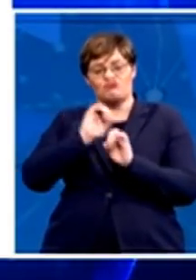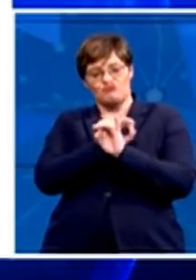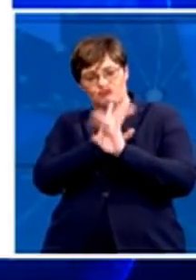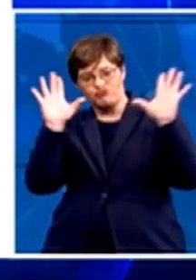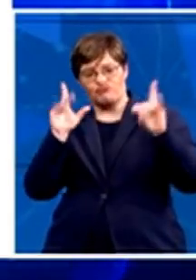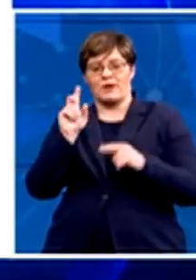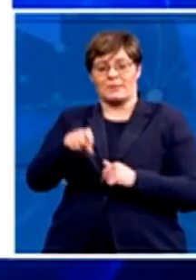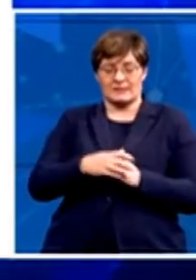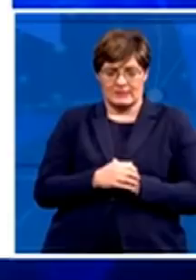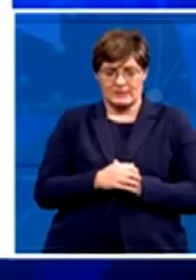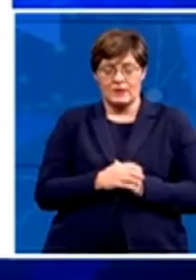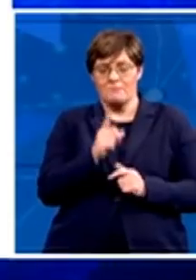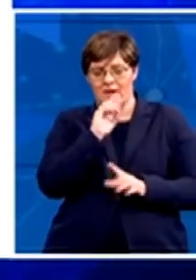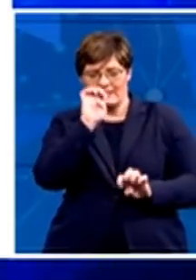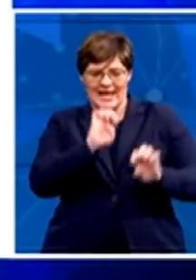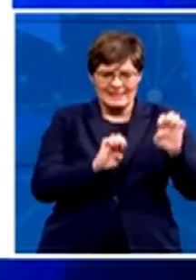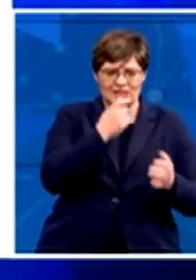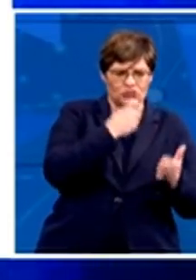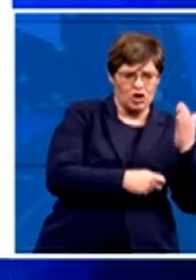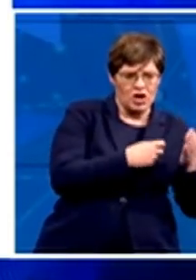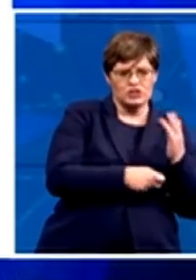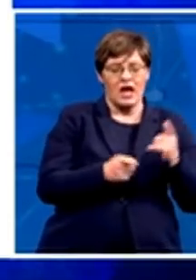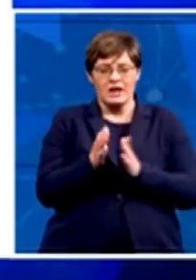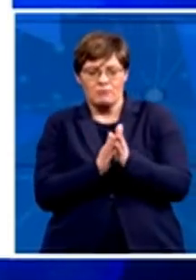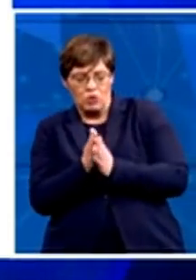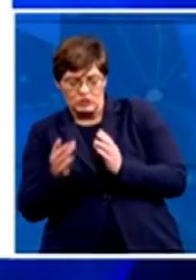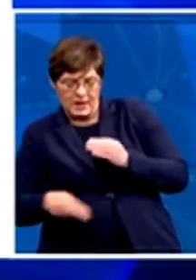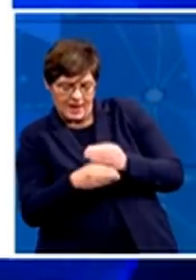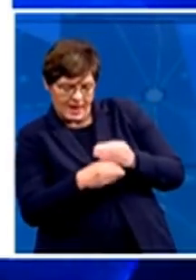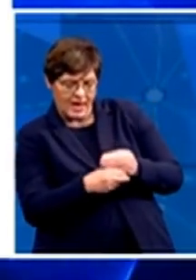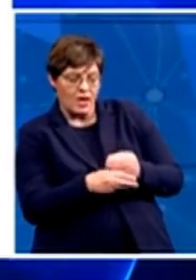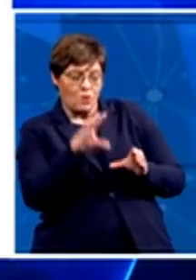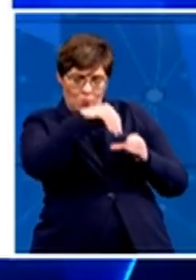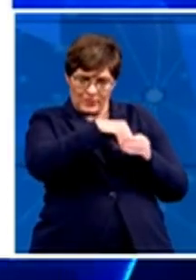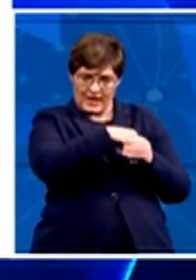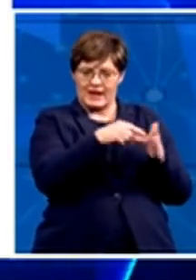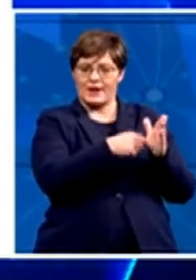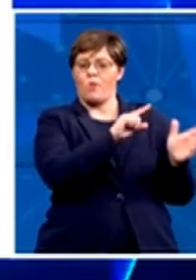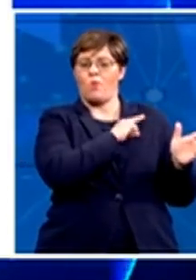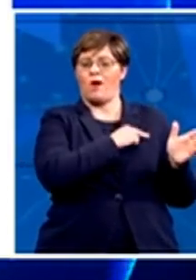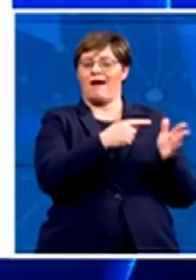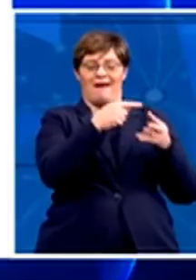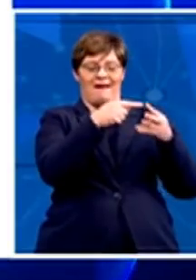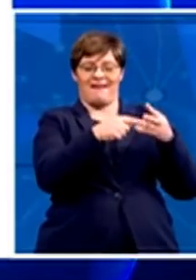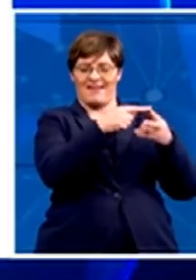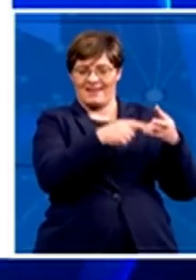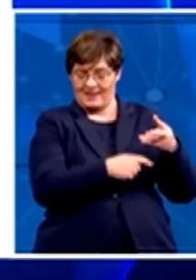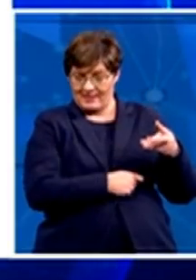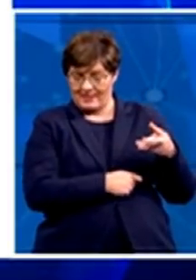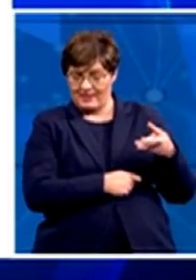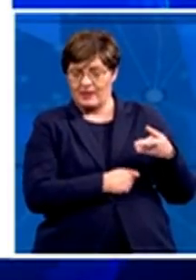motion against the evidence contained in the motion. In addition to that, the response by the public protector and any